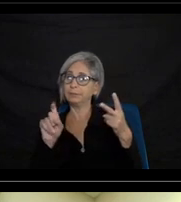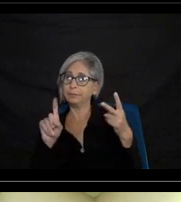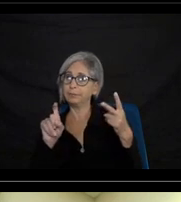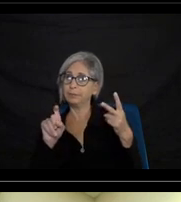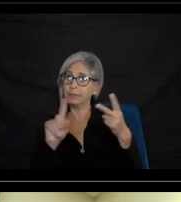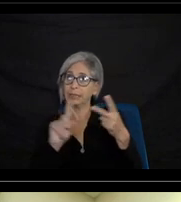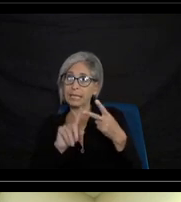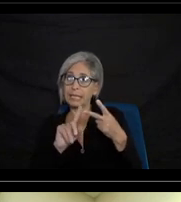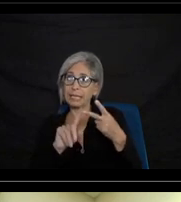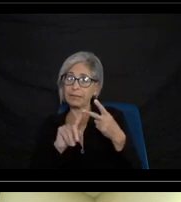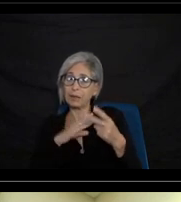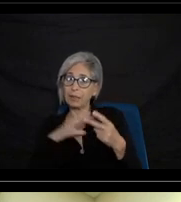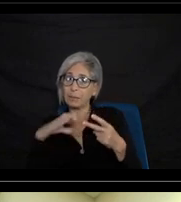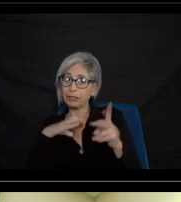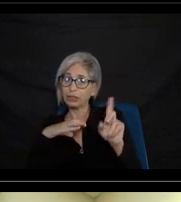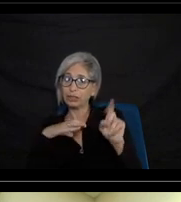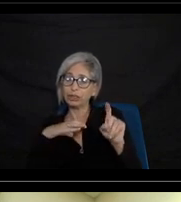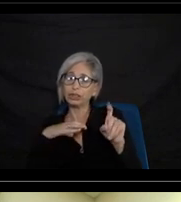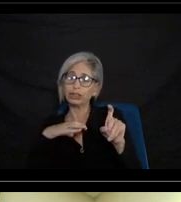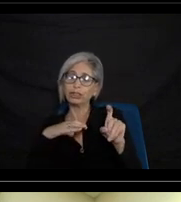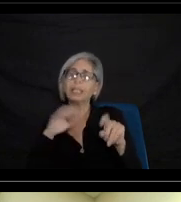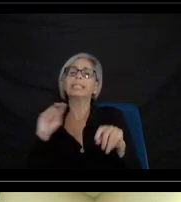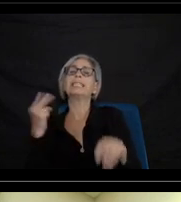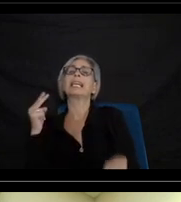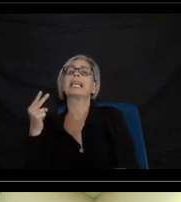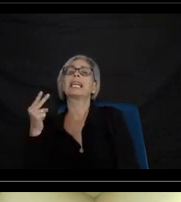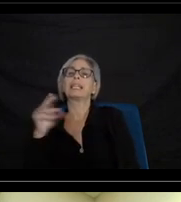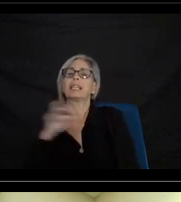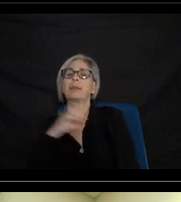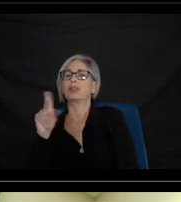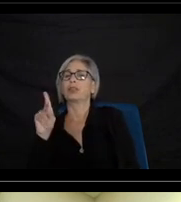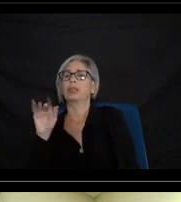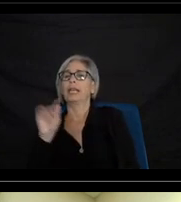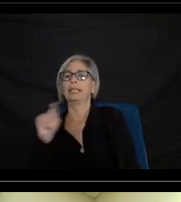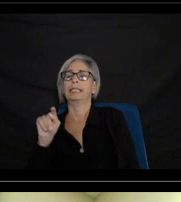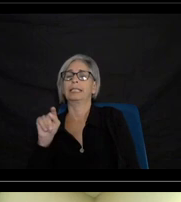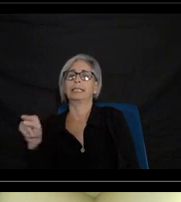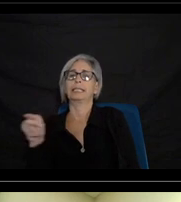Anyone from the commission? Second. Thank you.